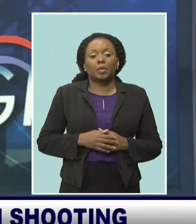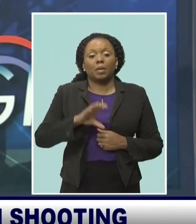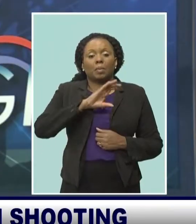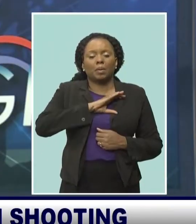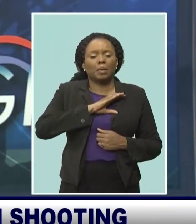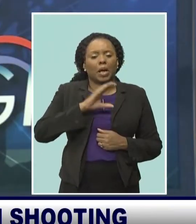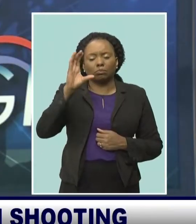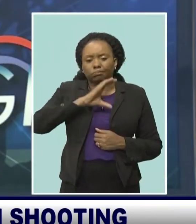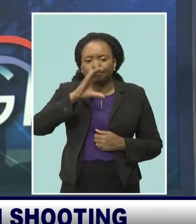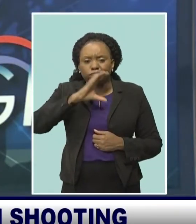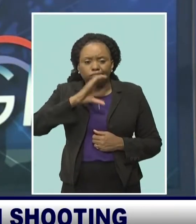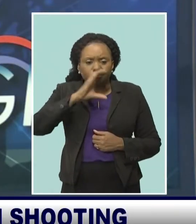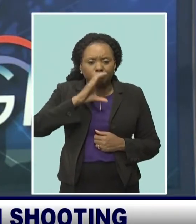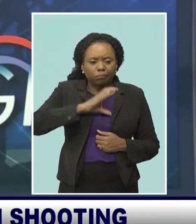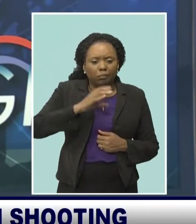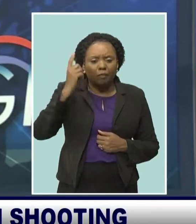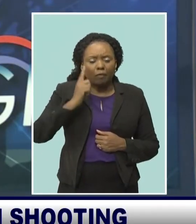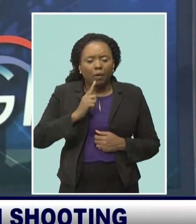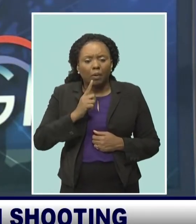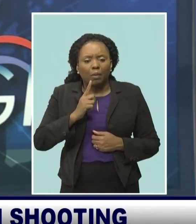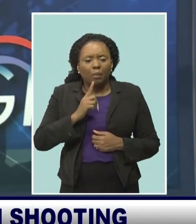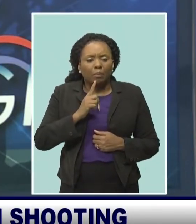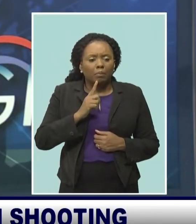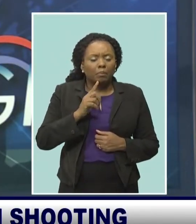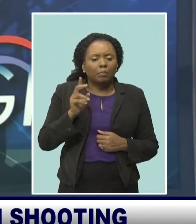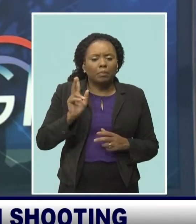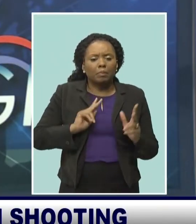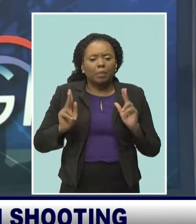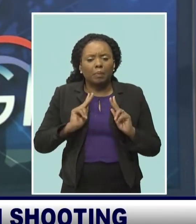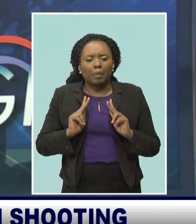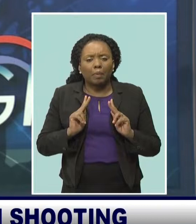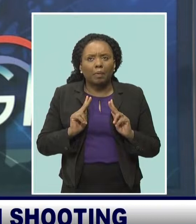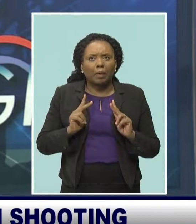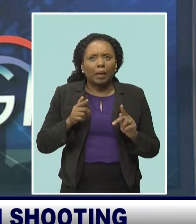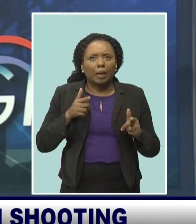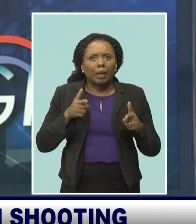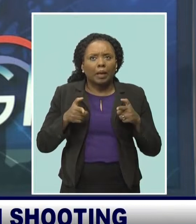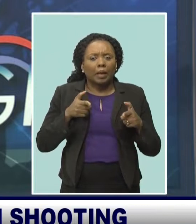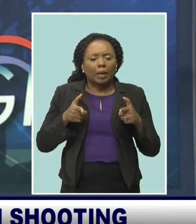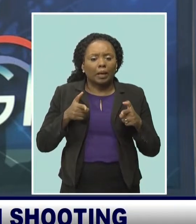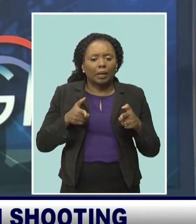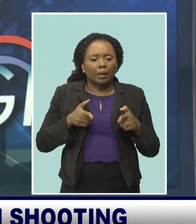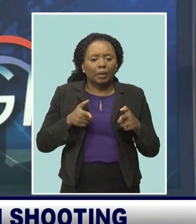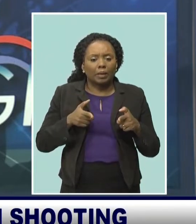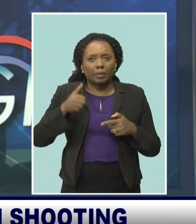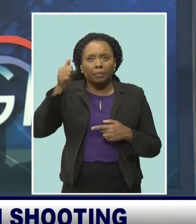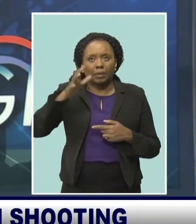Lawmen are at this hour searching for the gunmen responsible for